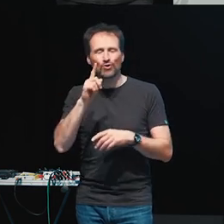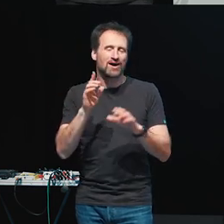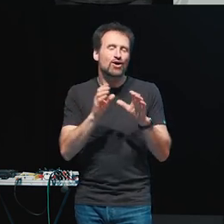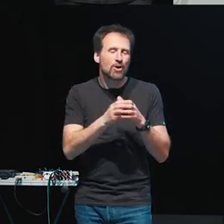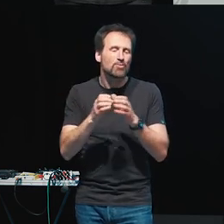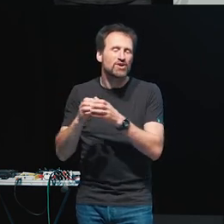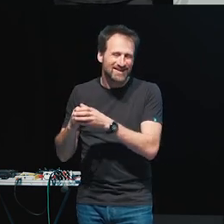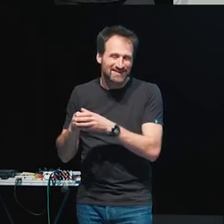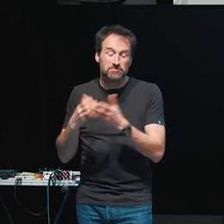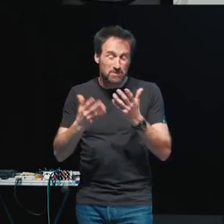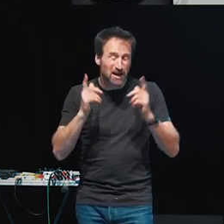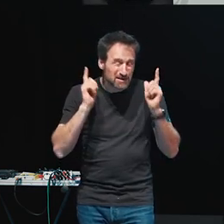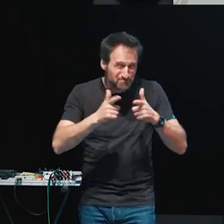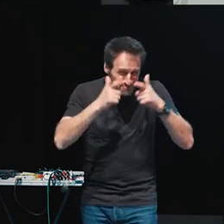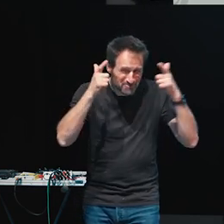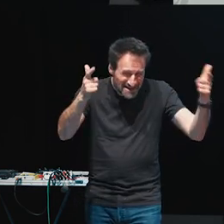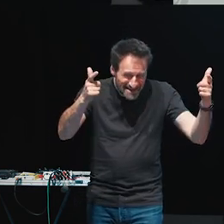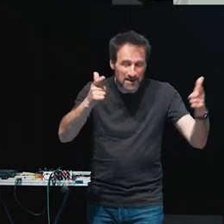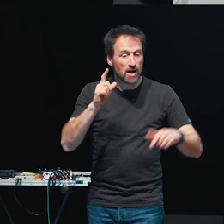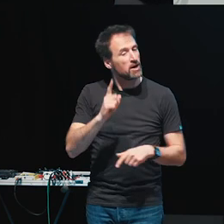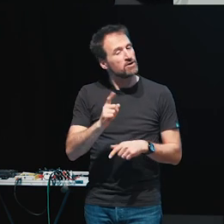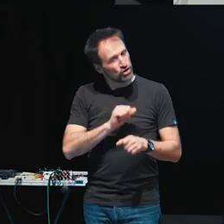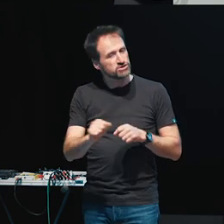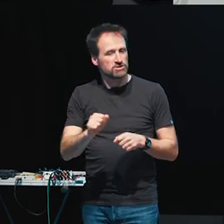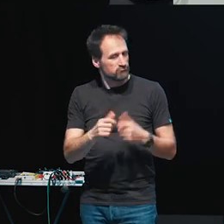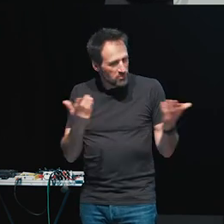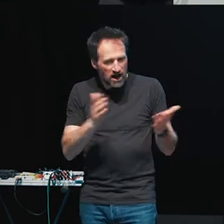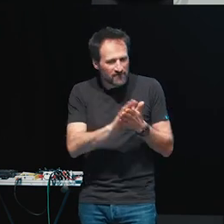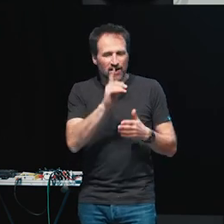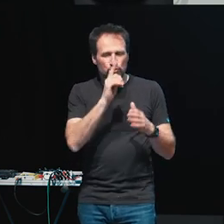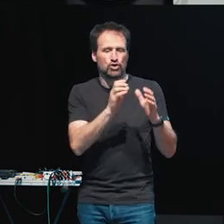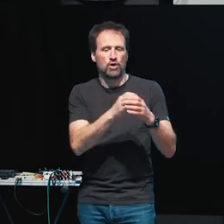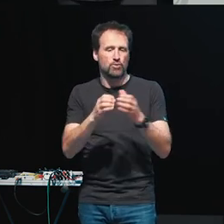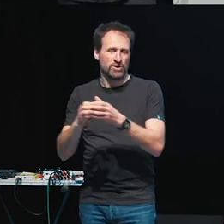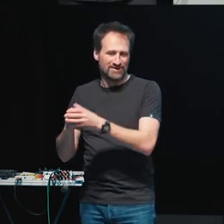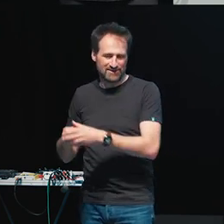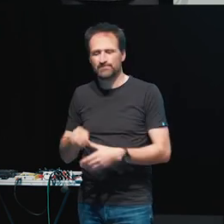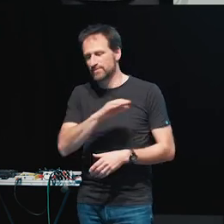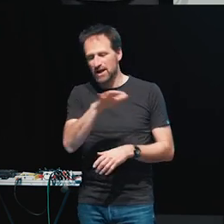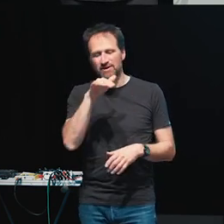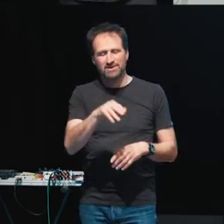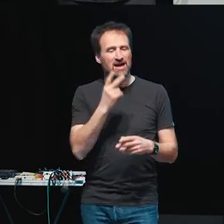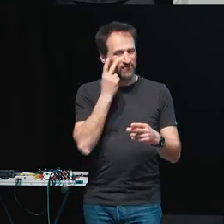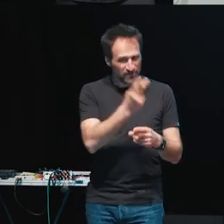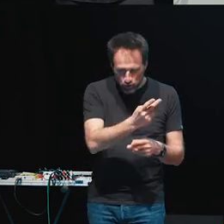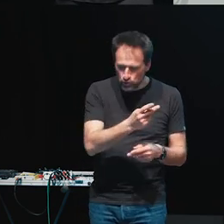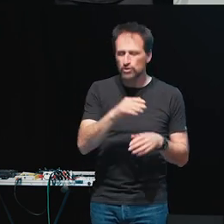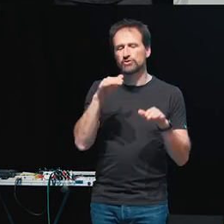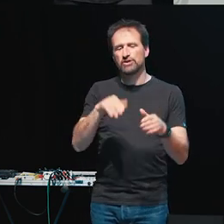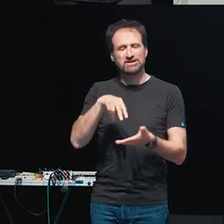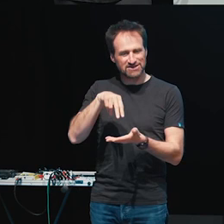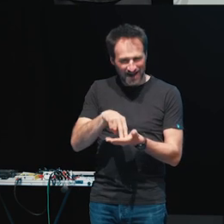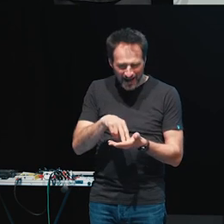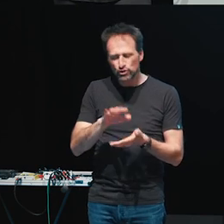but still components. So they all have a view. They all have some sort of state, sometimes some optional side